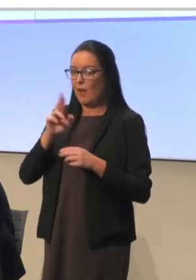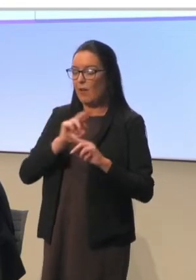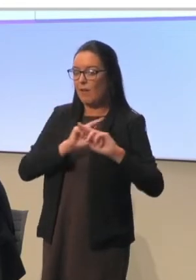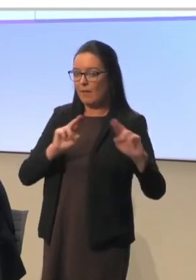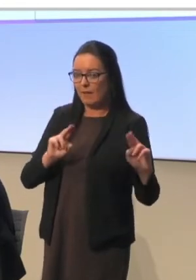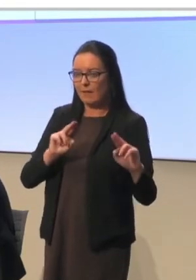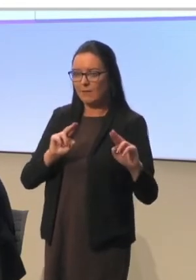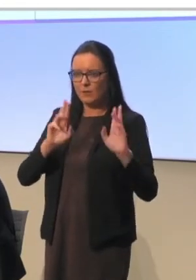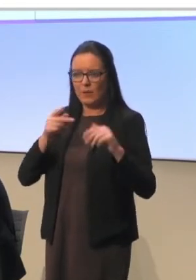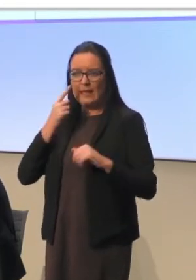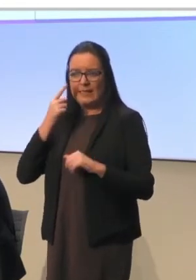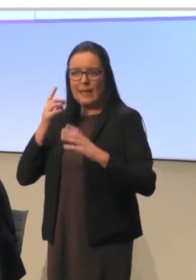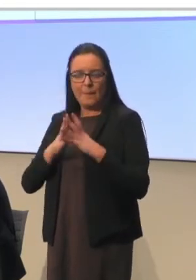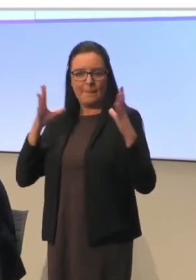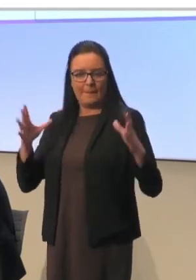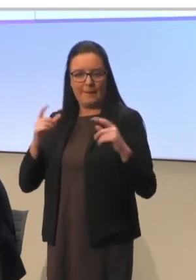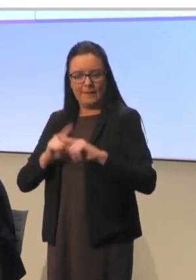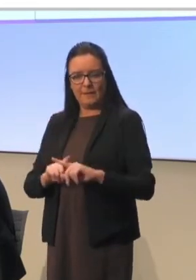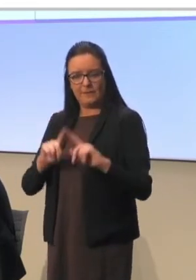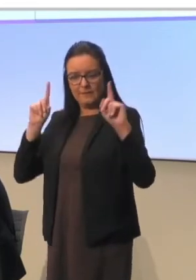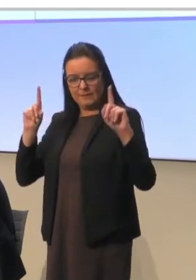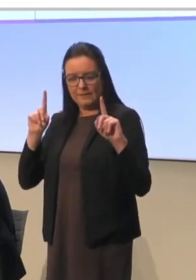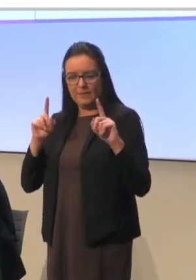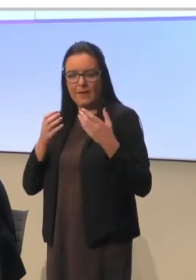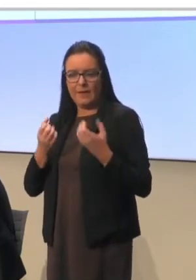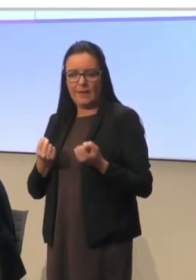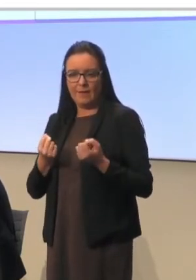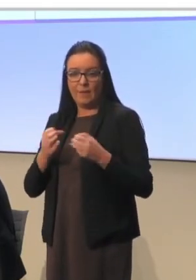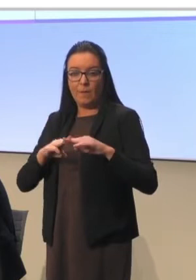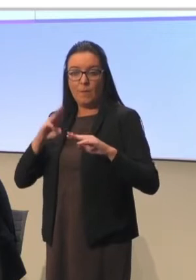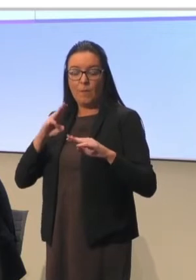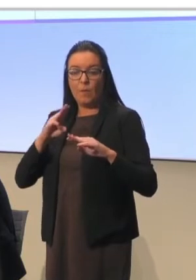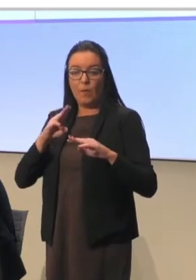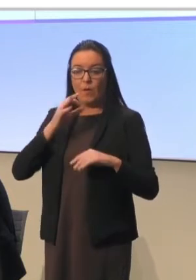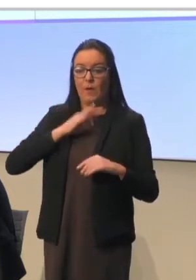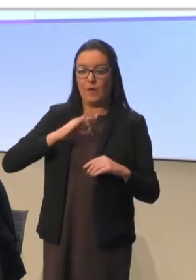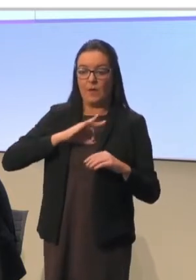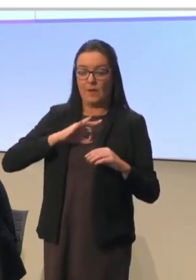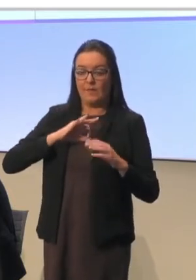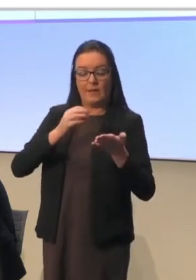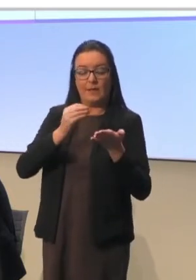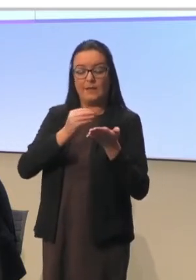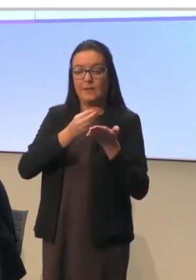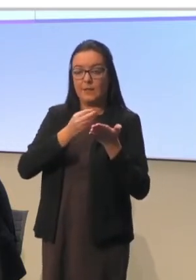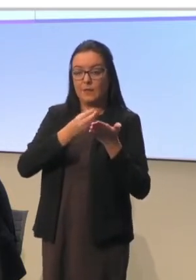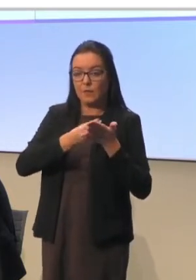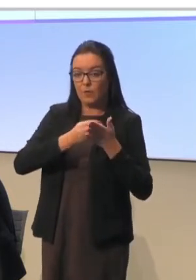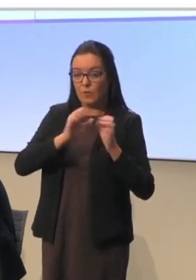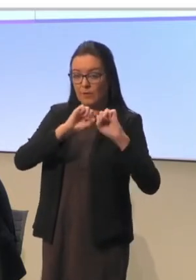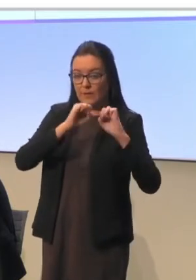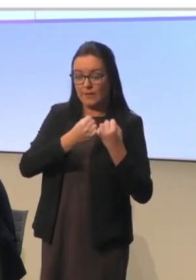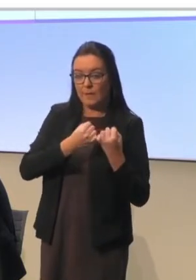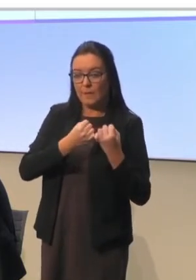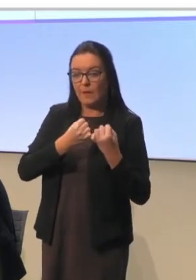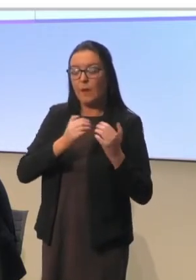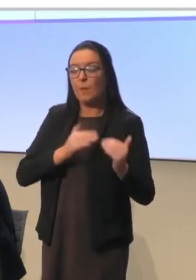And you can see that the biggest difference is that those from the more advantaged groups socioeconomically are going on to university third level, and